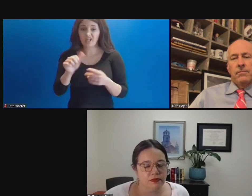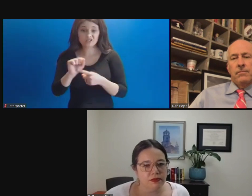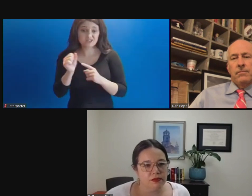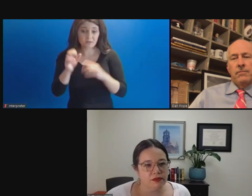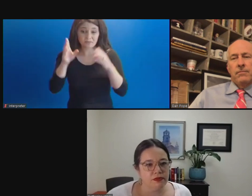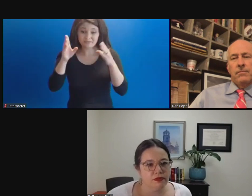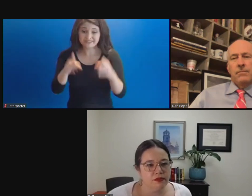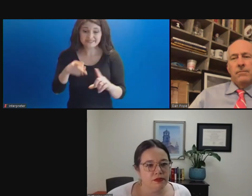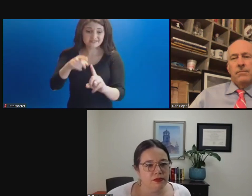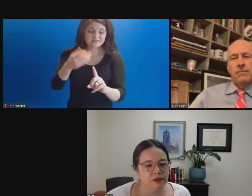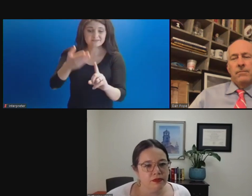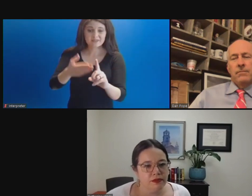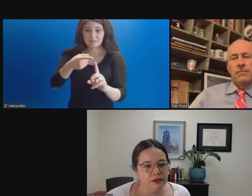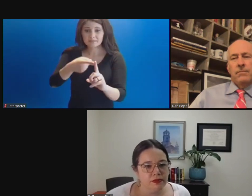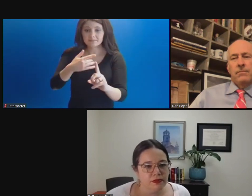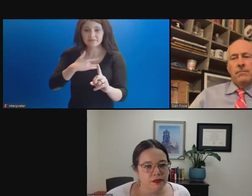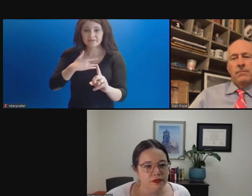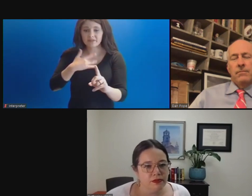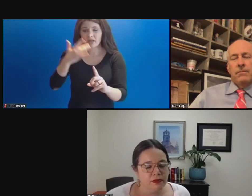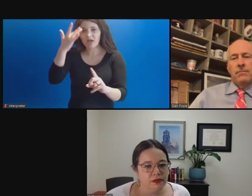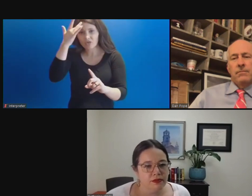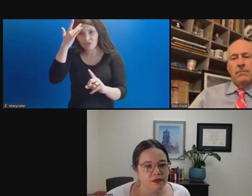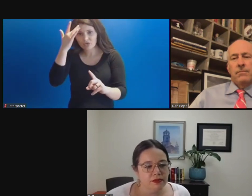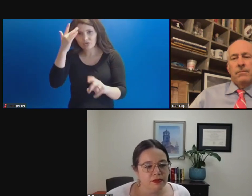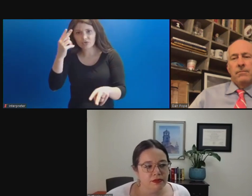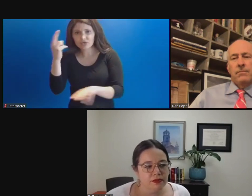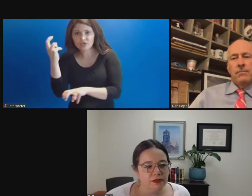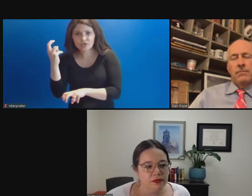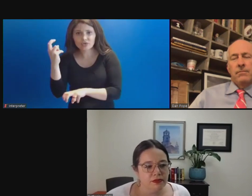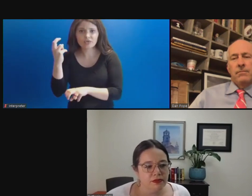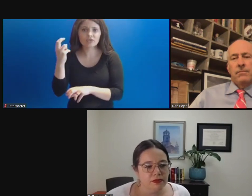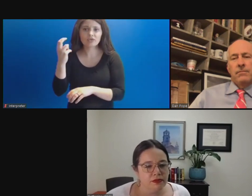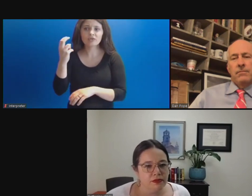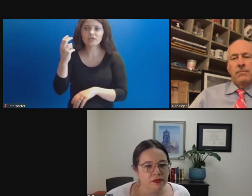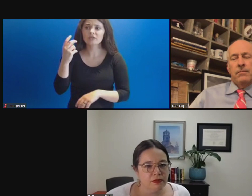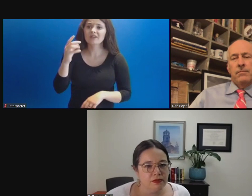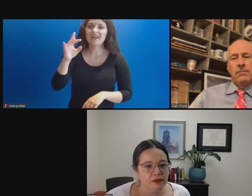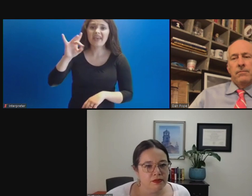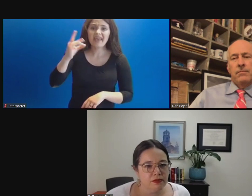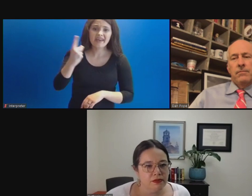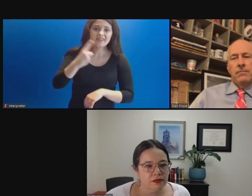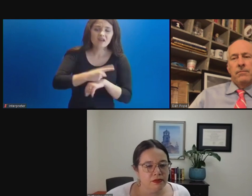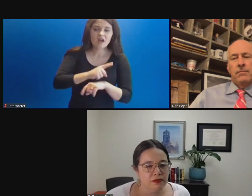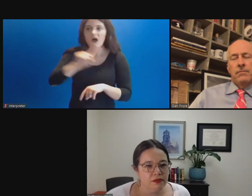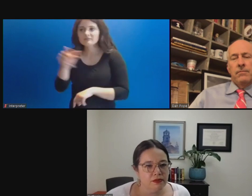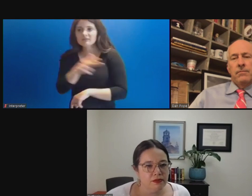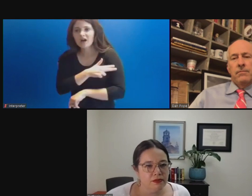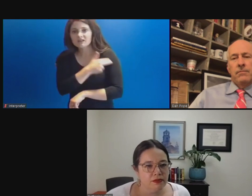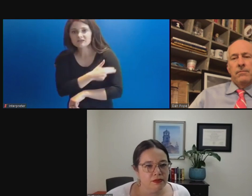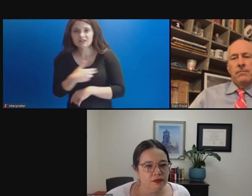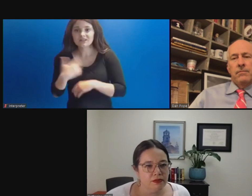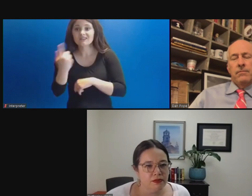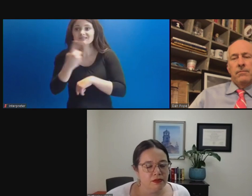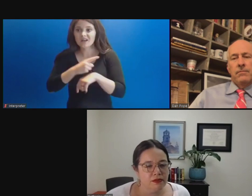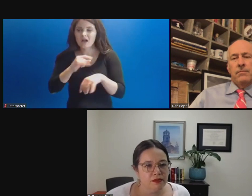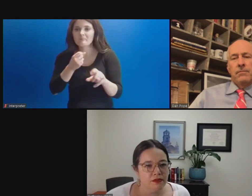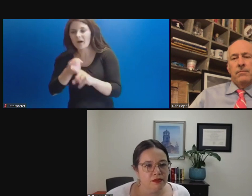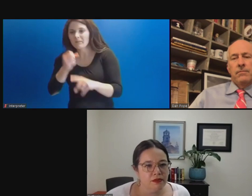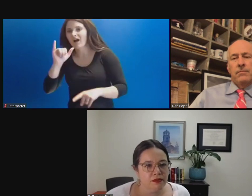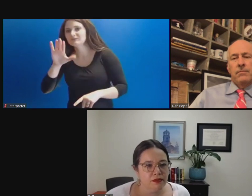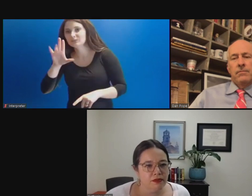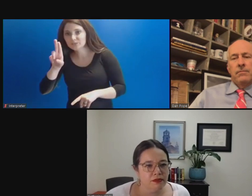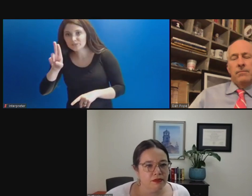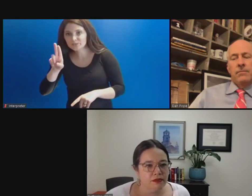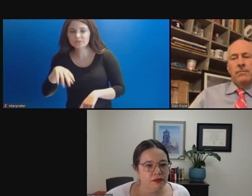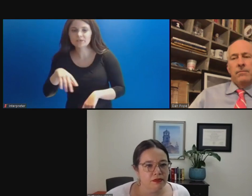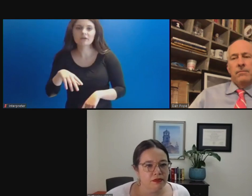somebody that was feeling poorly about day 8, they had to go to the hospital, then the next day they're in the ICU, and then they had